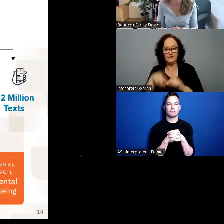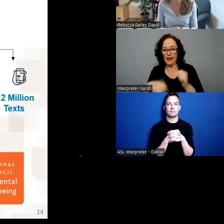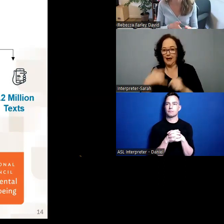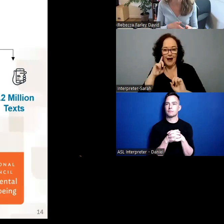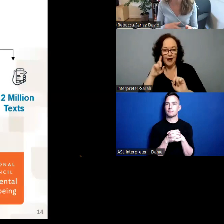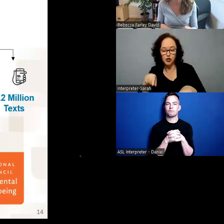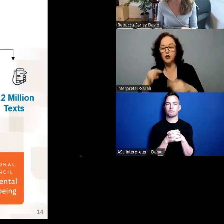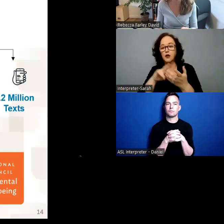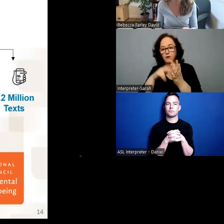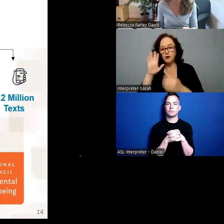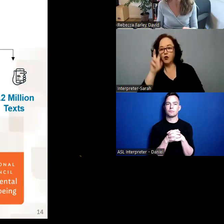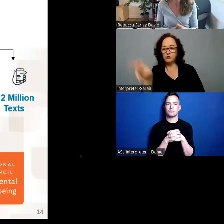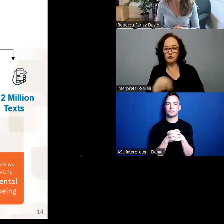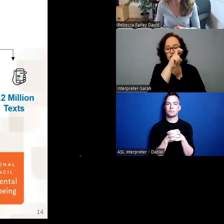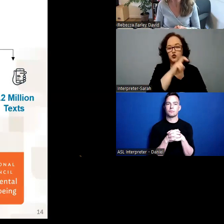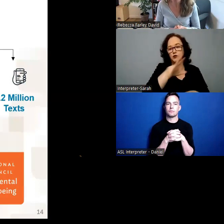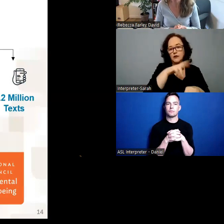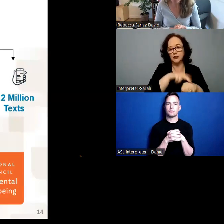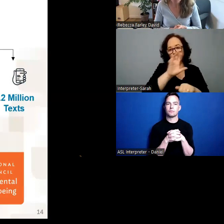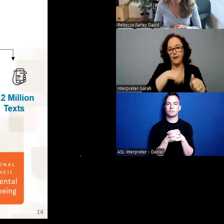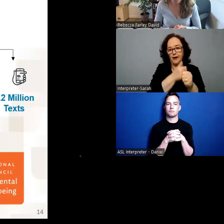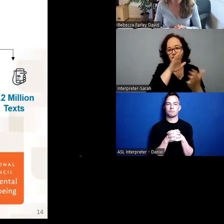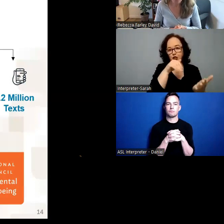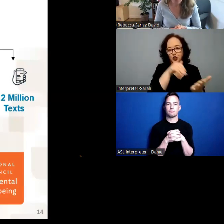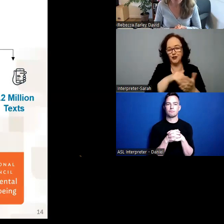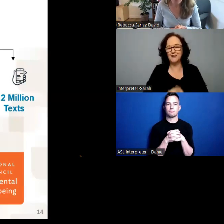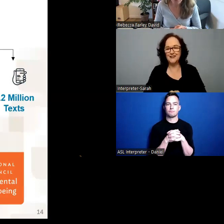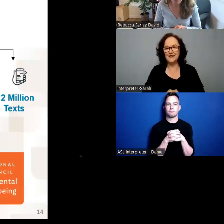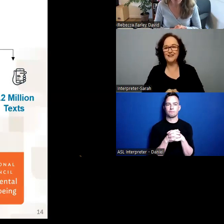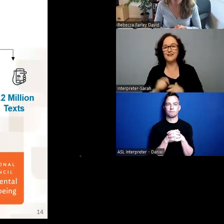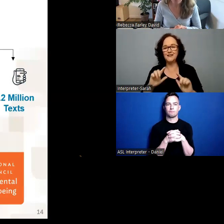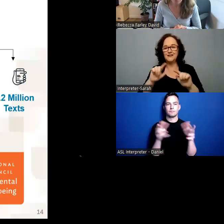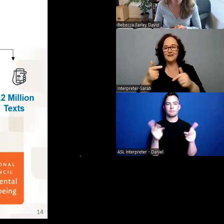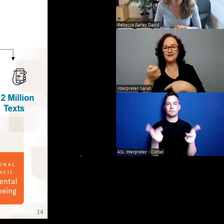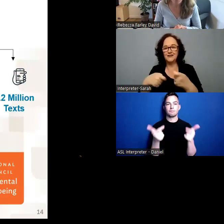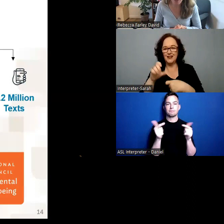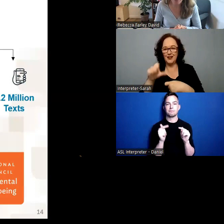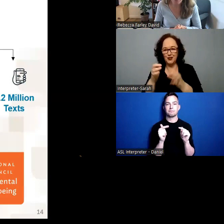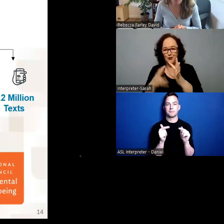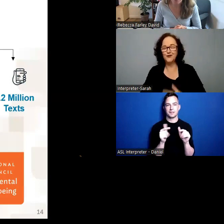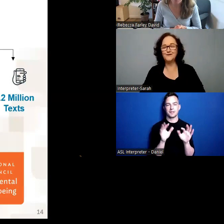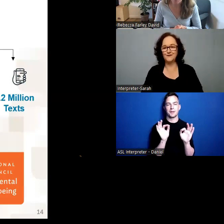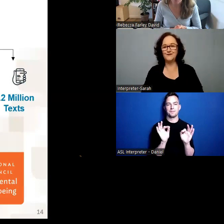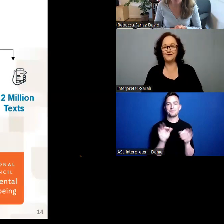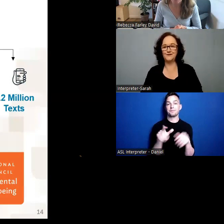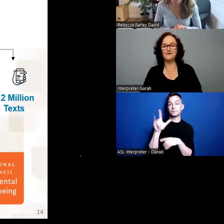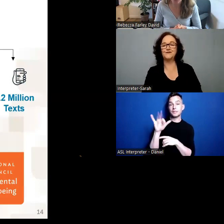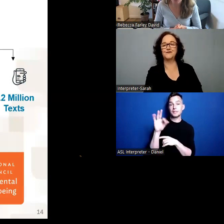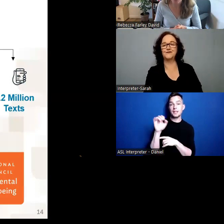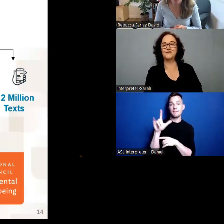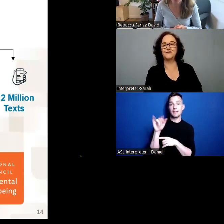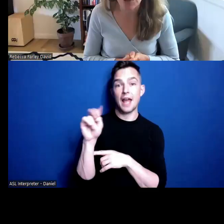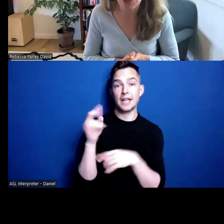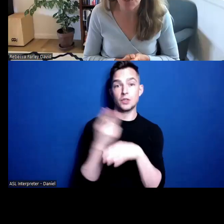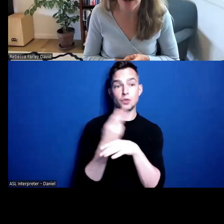to a national backup center. And you can see here, the Lifeline